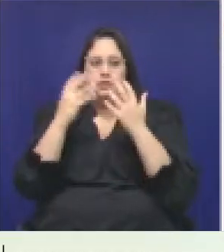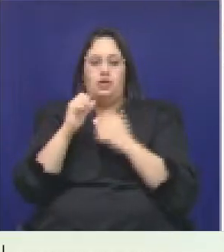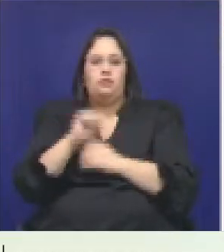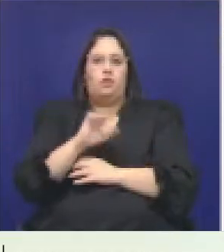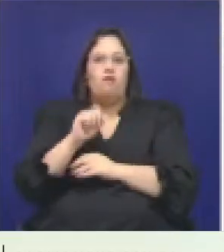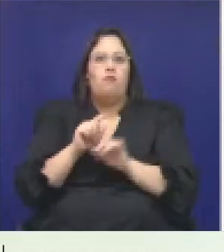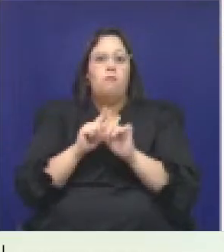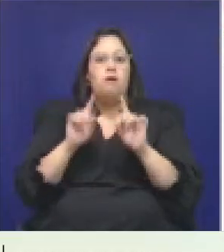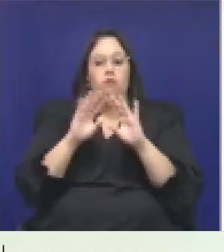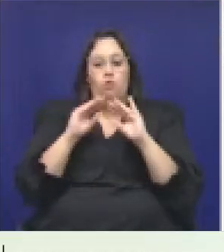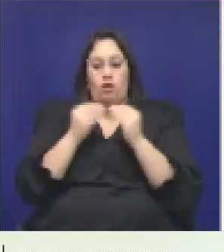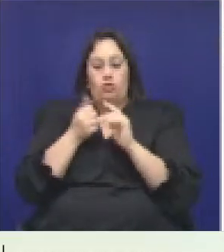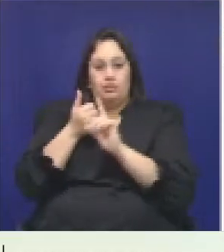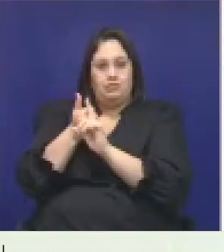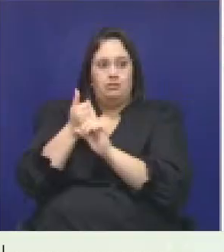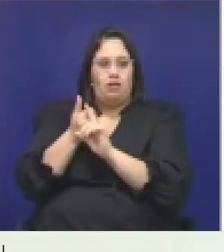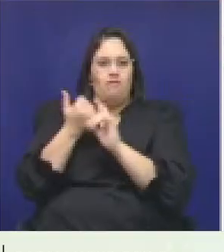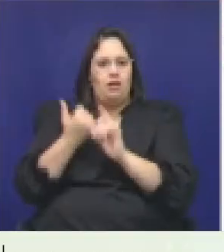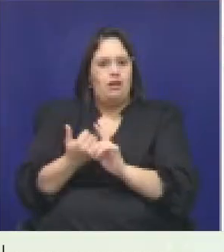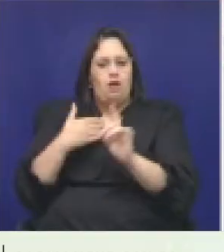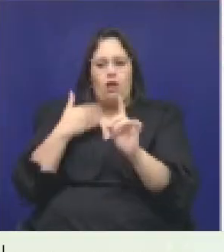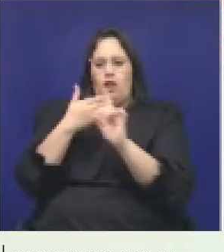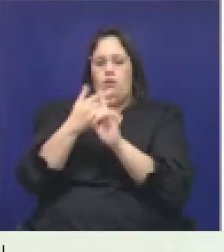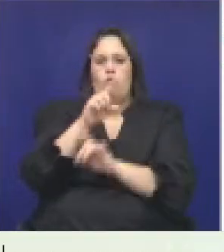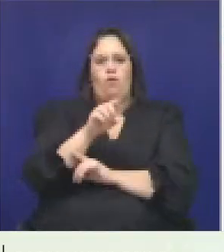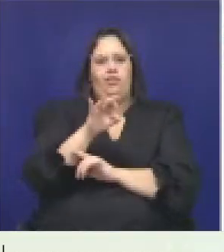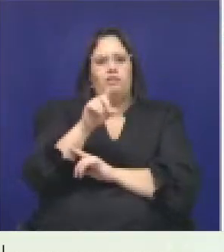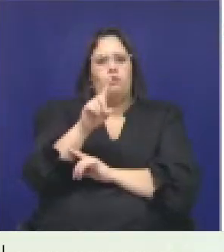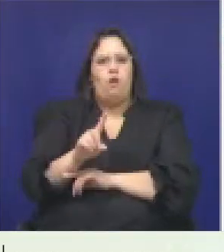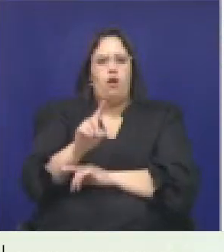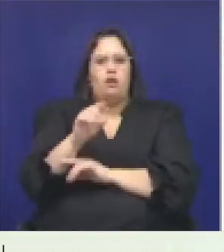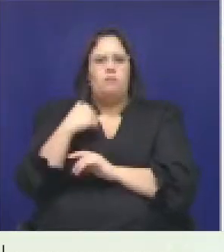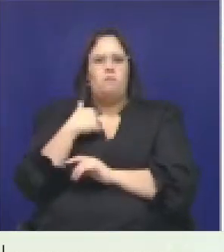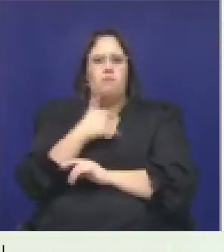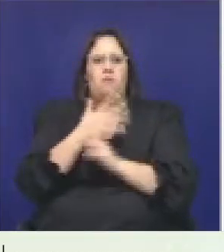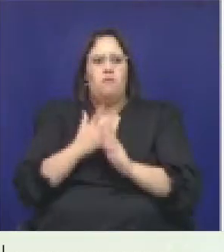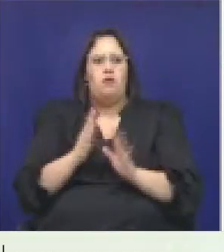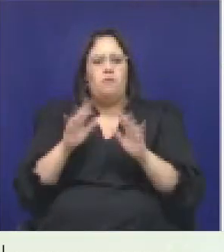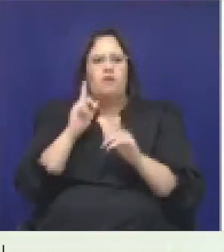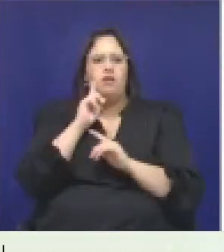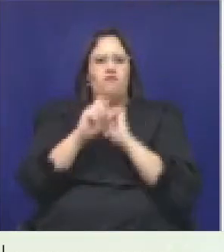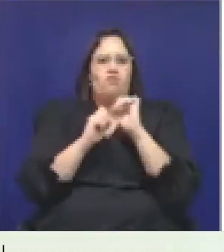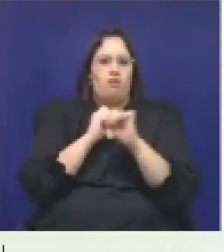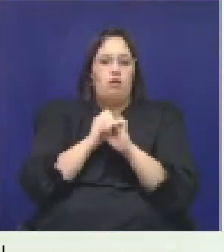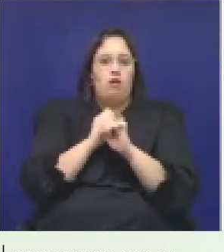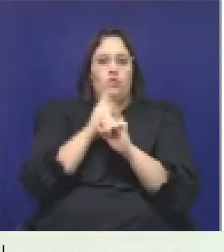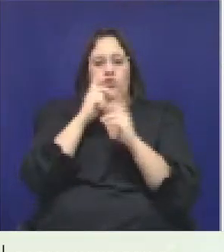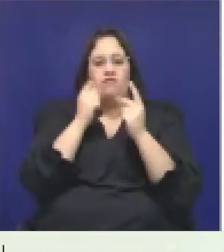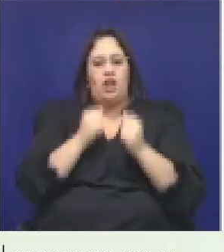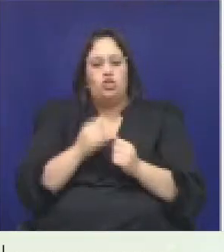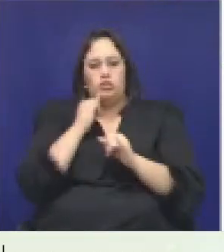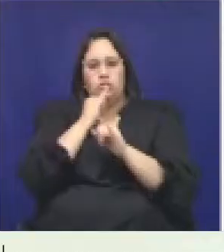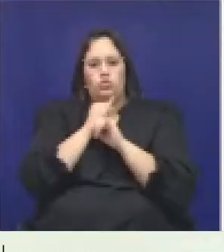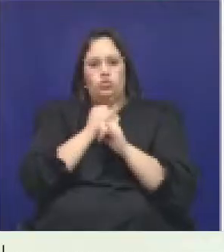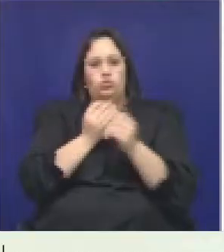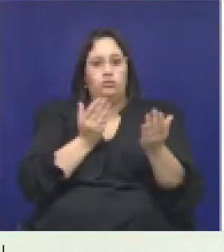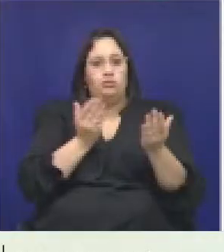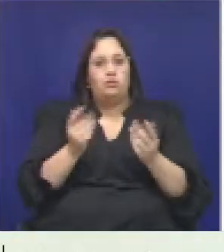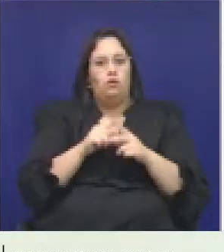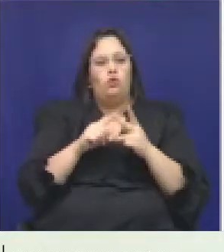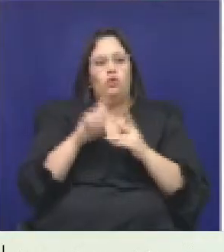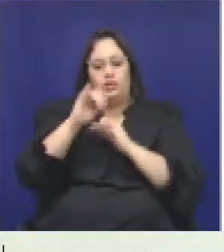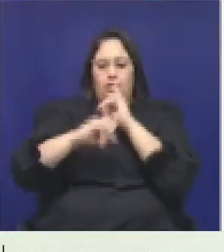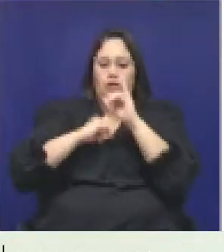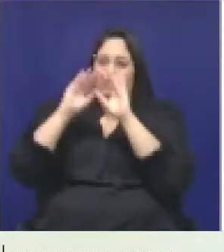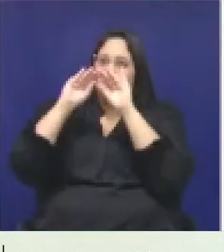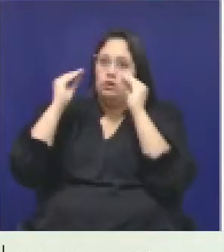the organization is losing up to 131 members per annum to financial institutions and